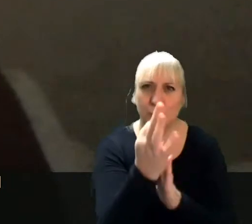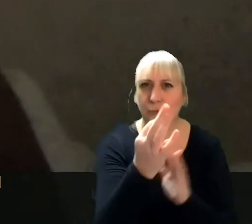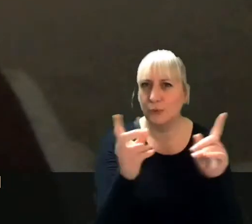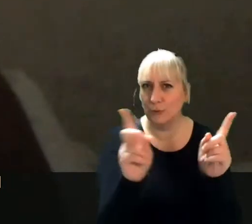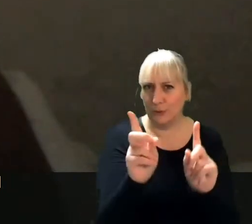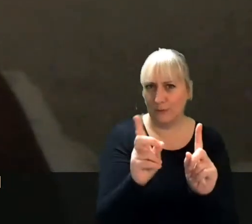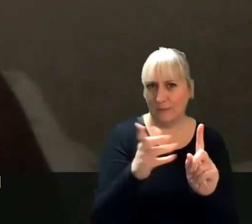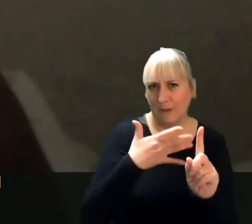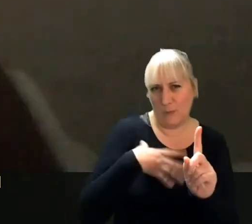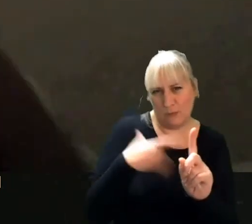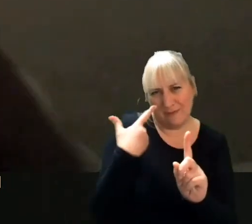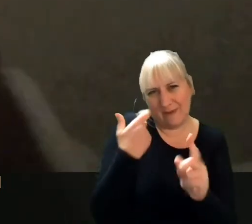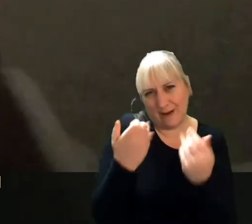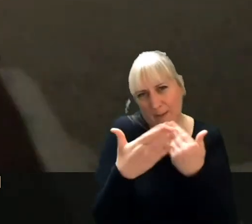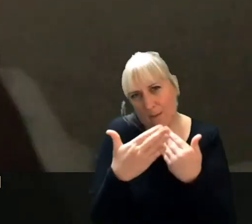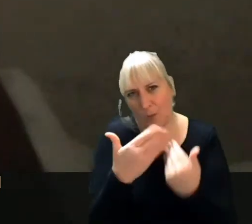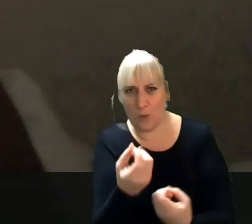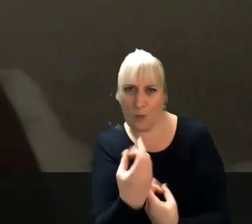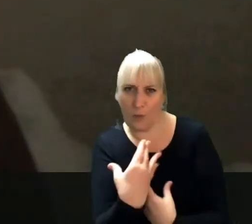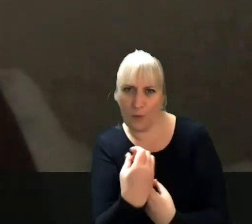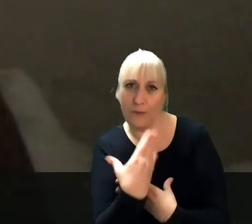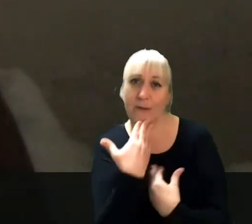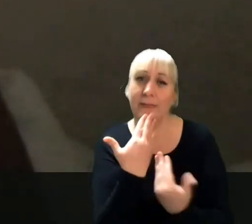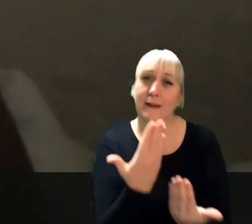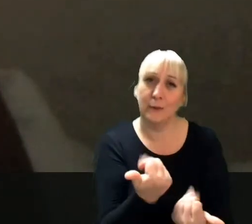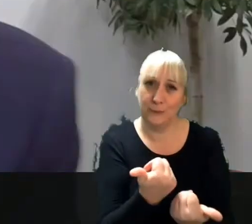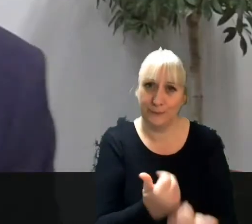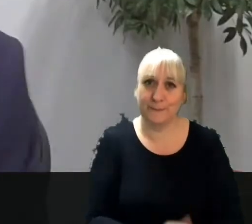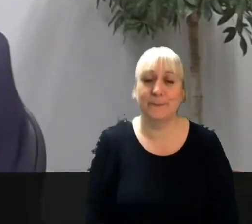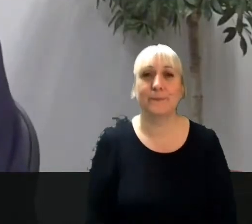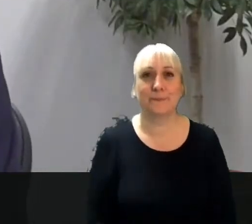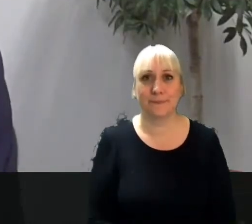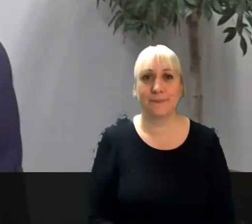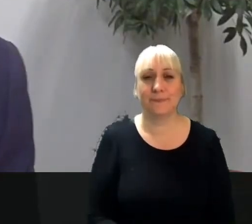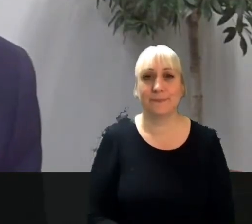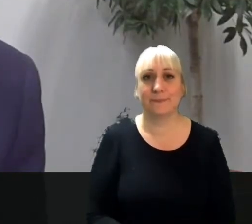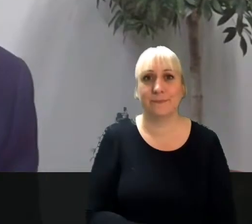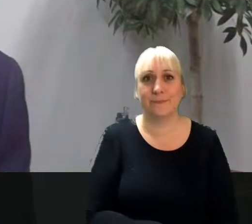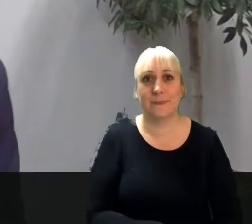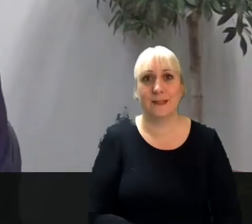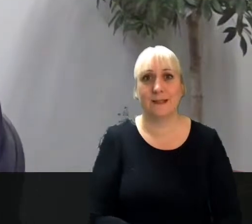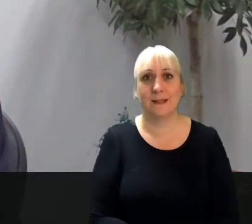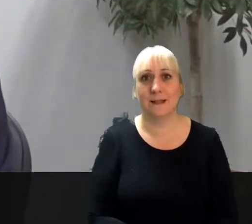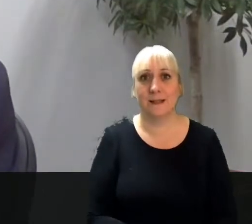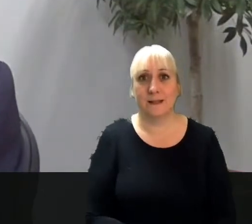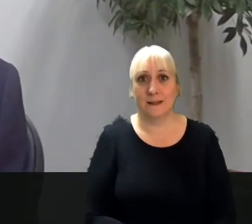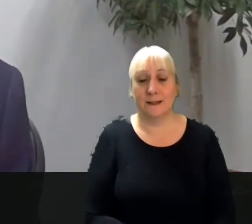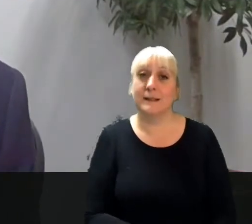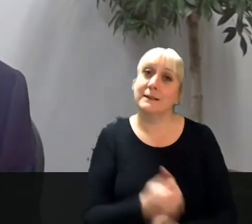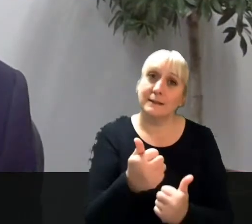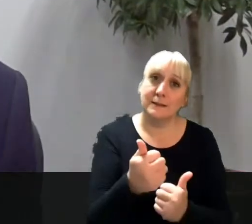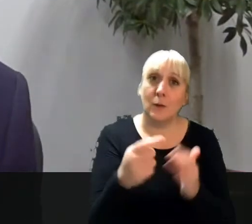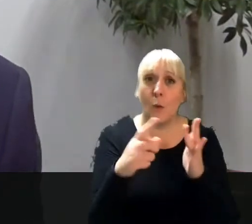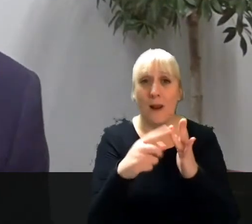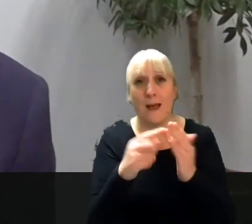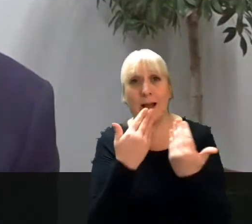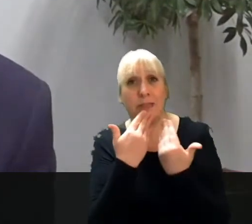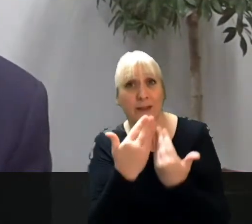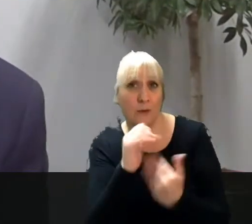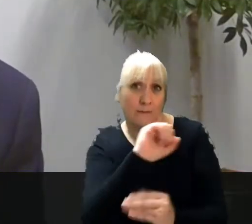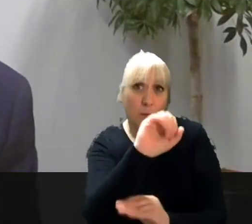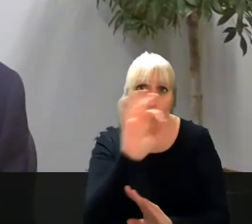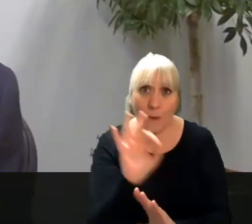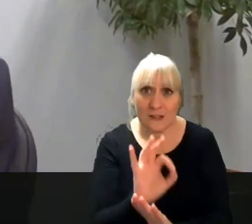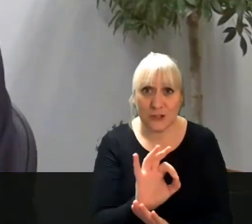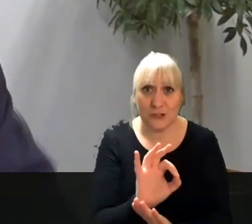about that. Thank you. Mr. Mayor, question to you. Ulla, thank you for your questions. I think you've got the